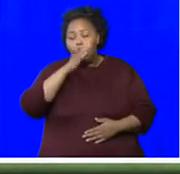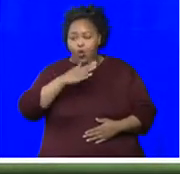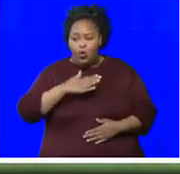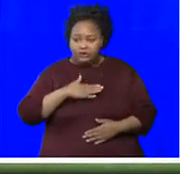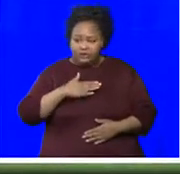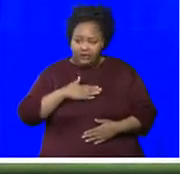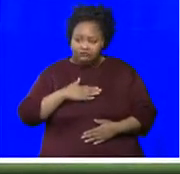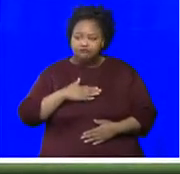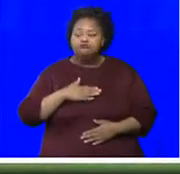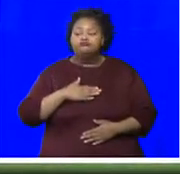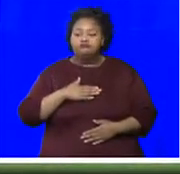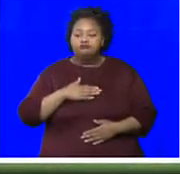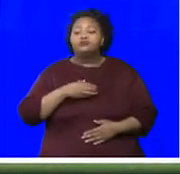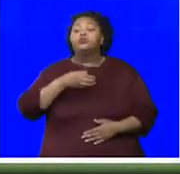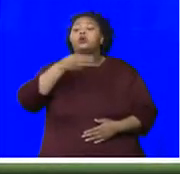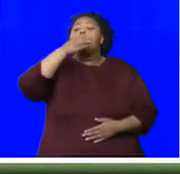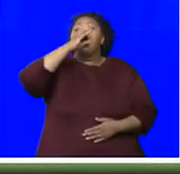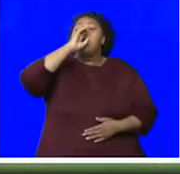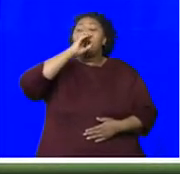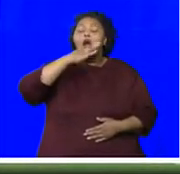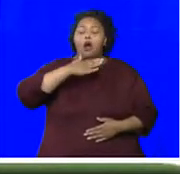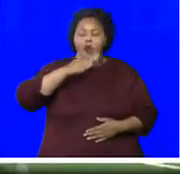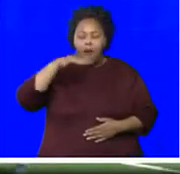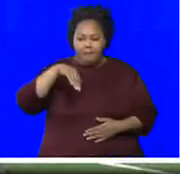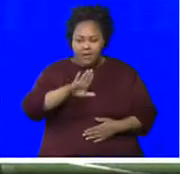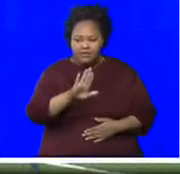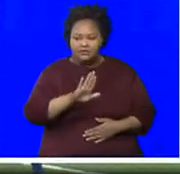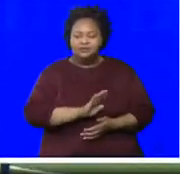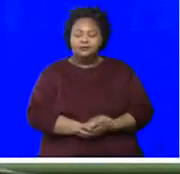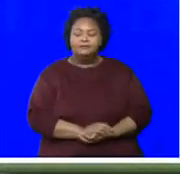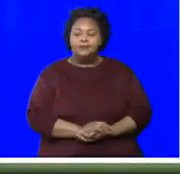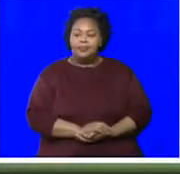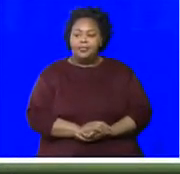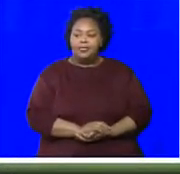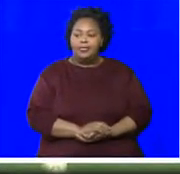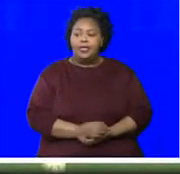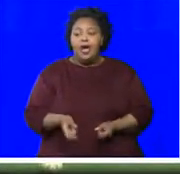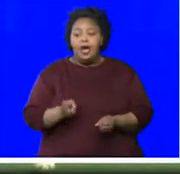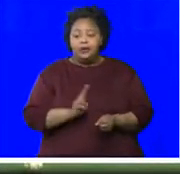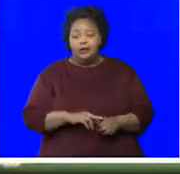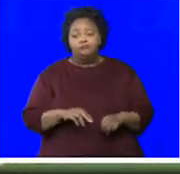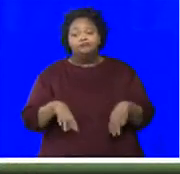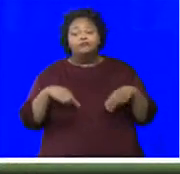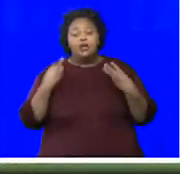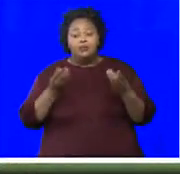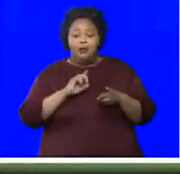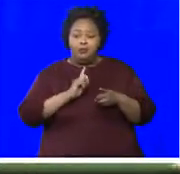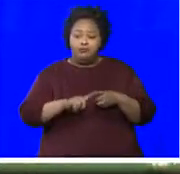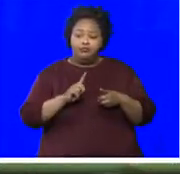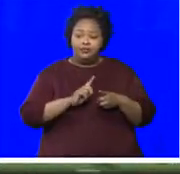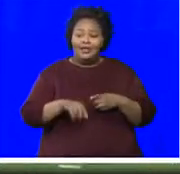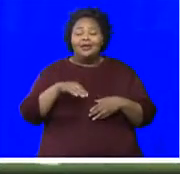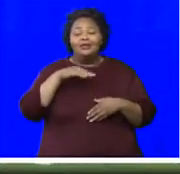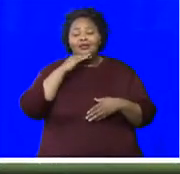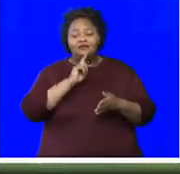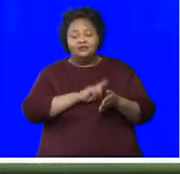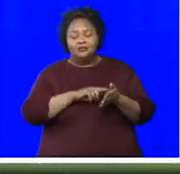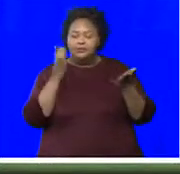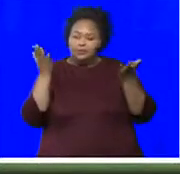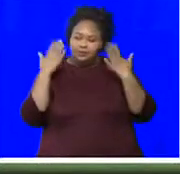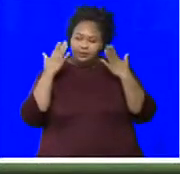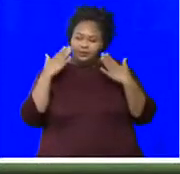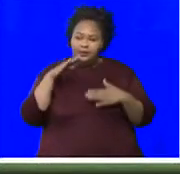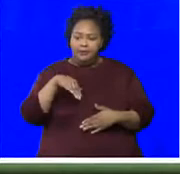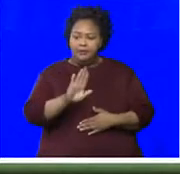enough. Players should get enough rest after training. And we encourage teams to have clubhouses so